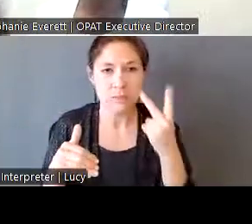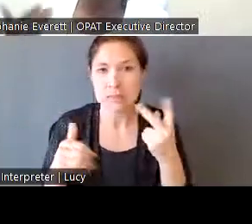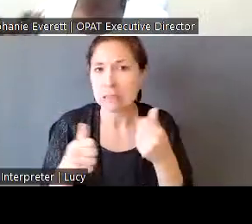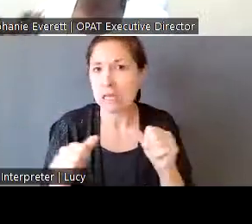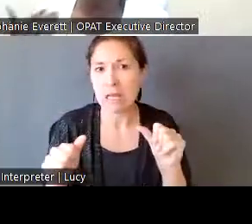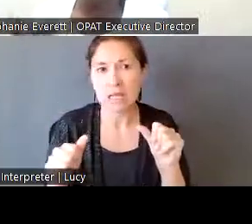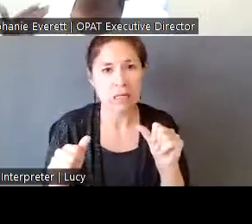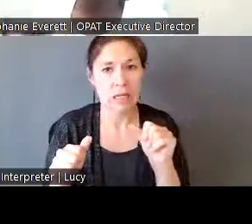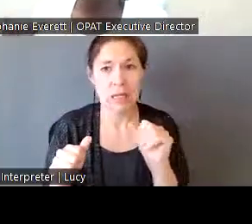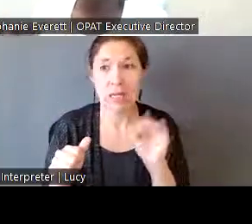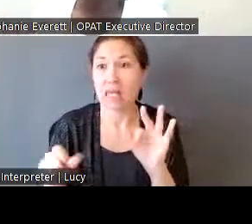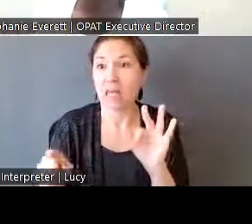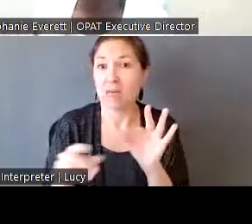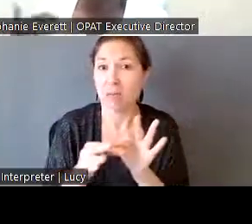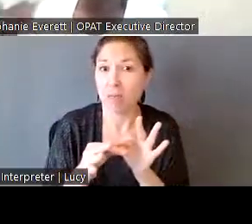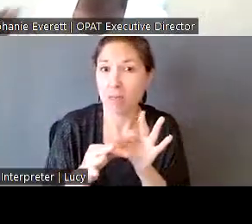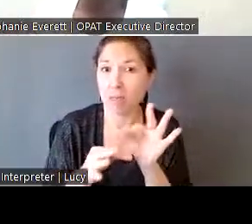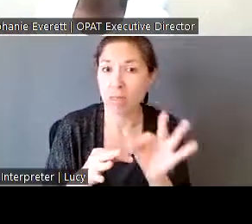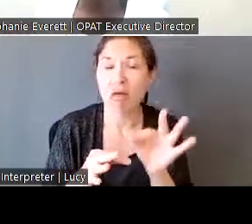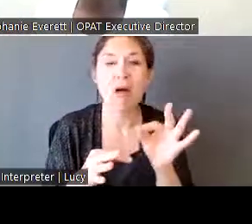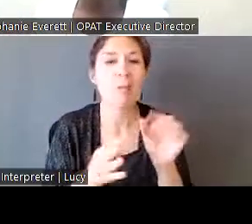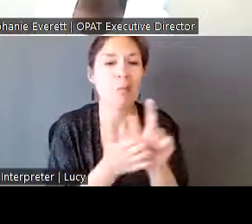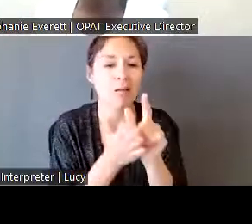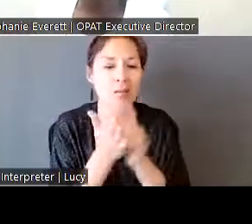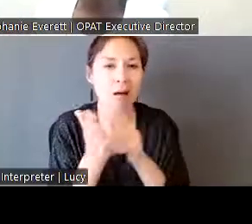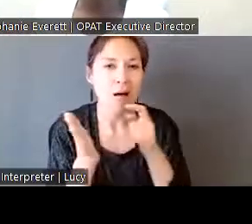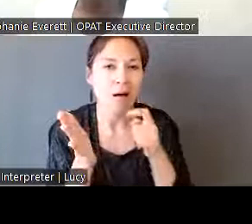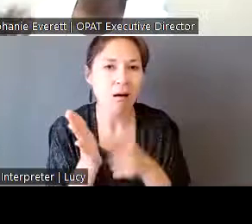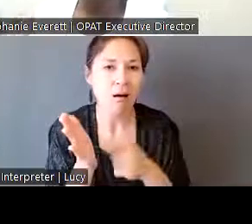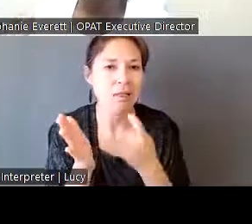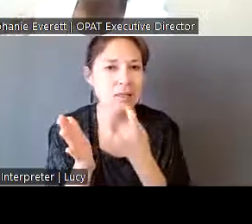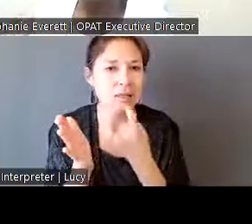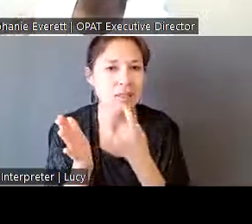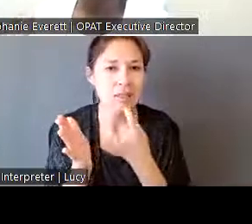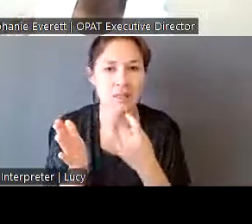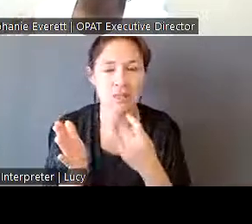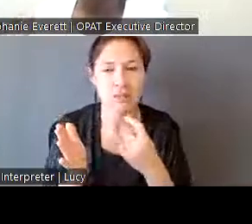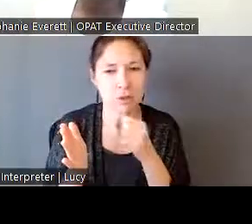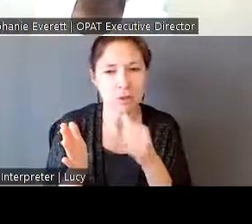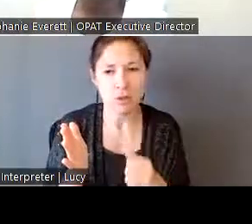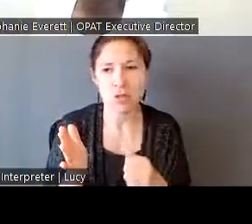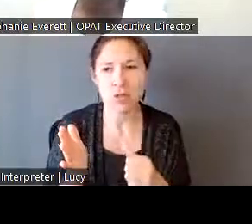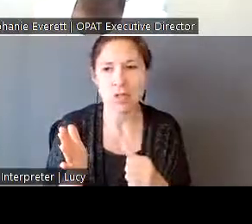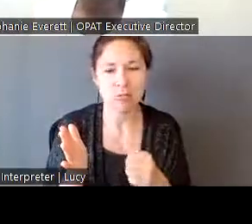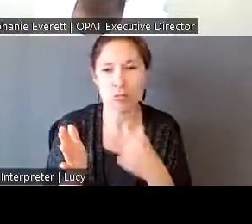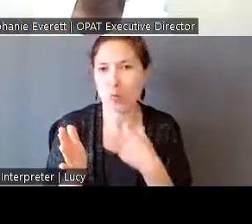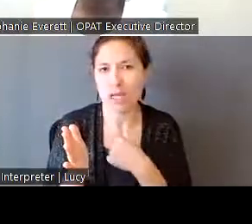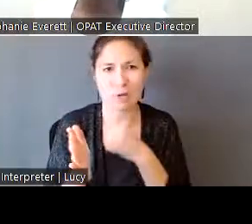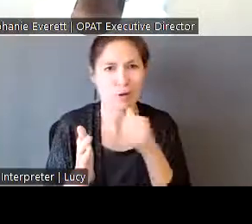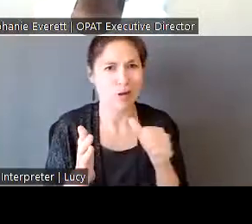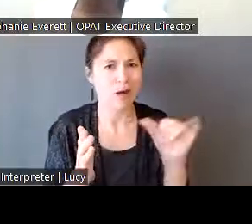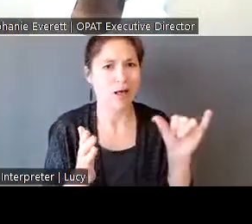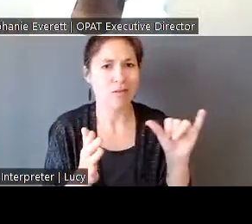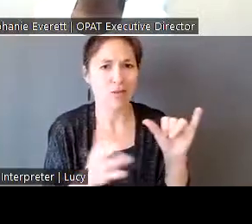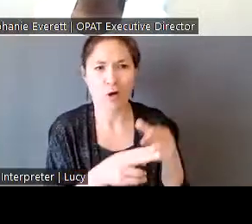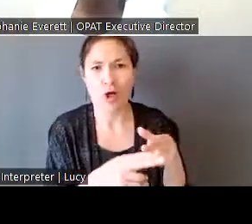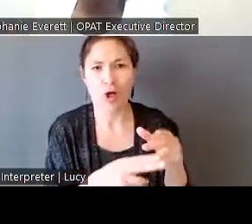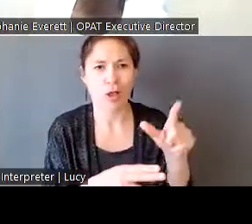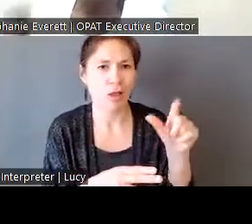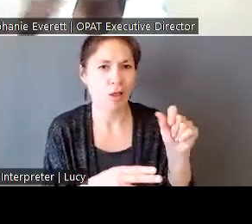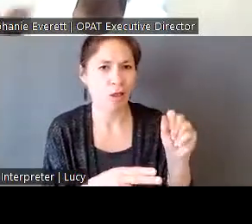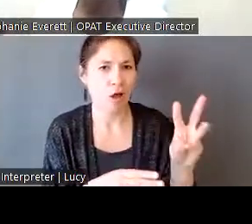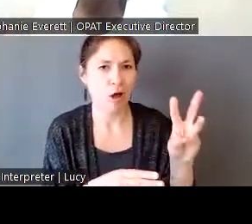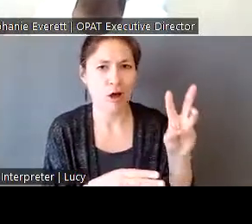it, but we by statute don't qualify as a law enforcement body. So we would